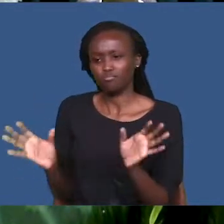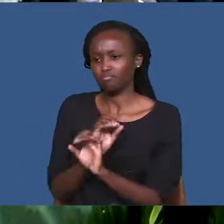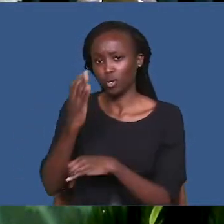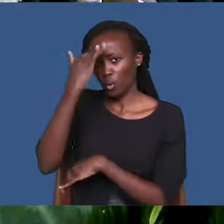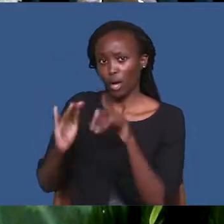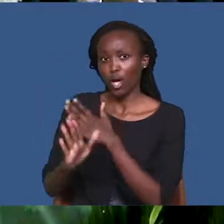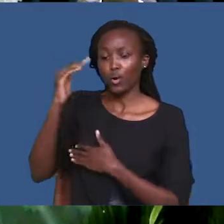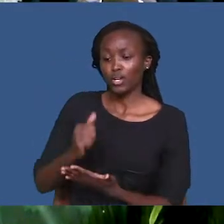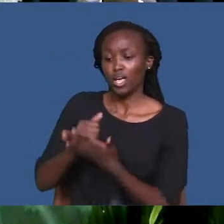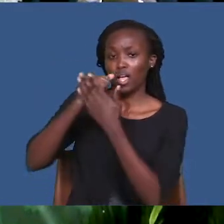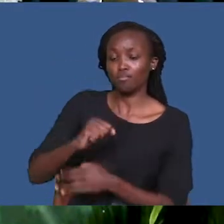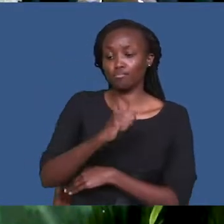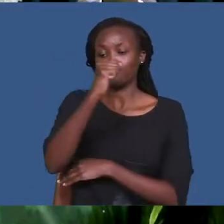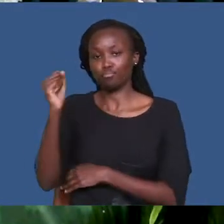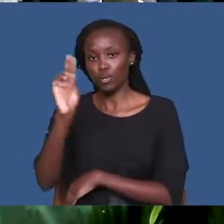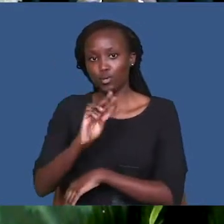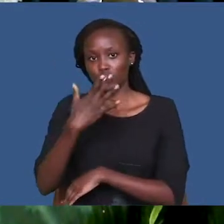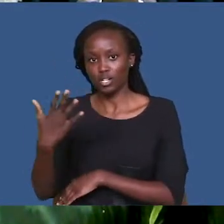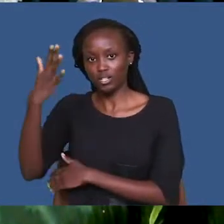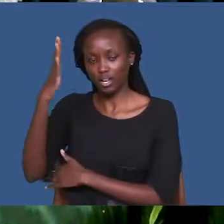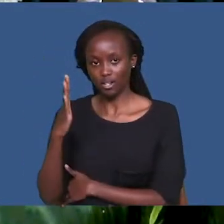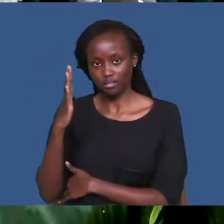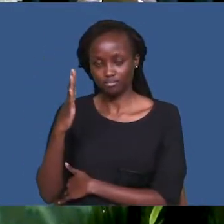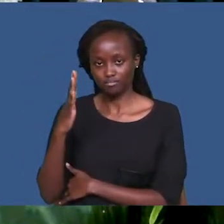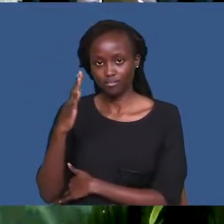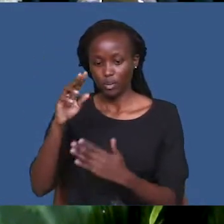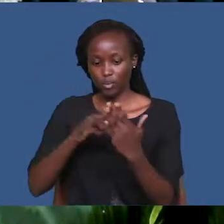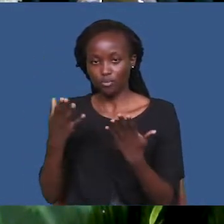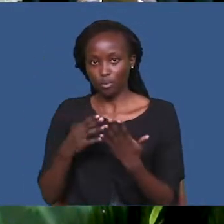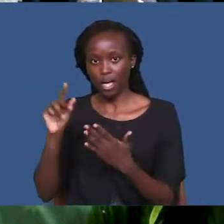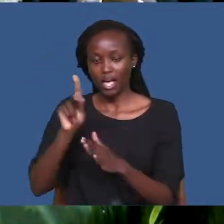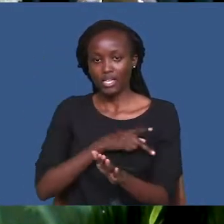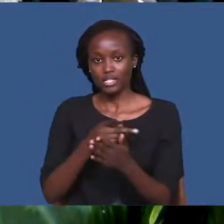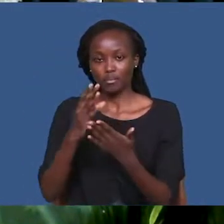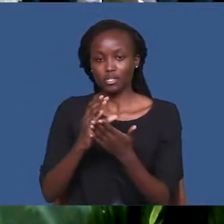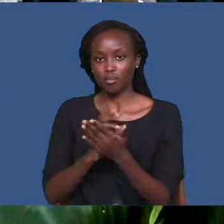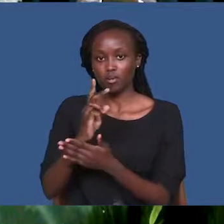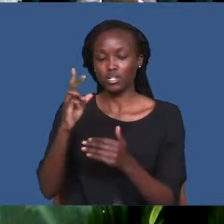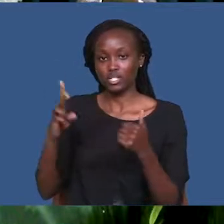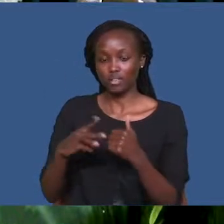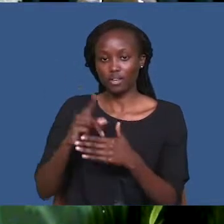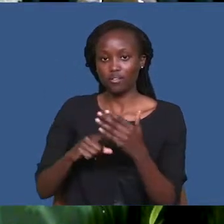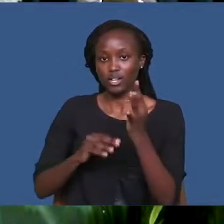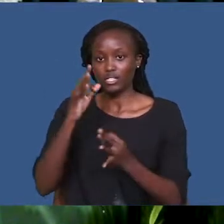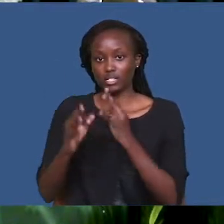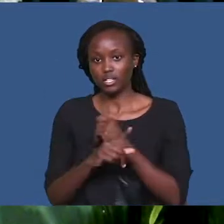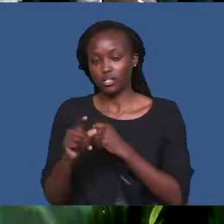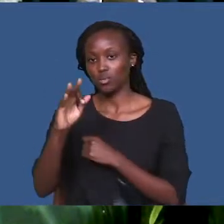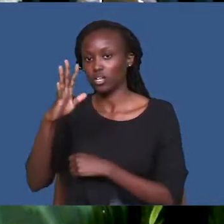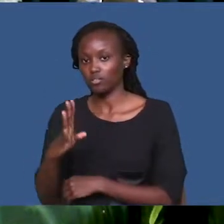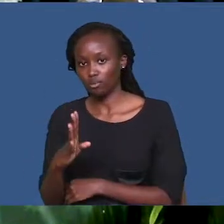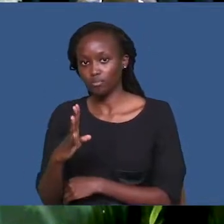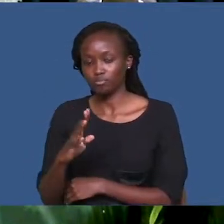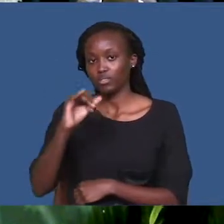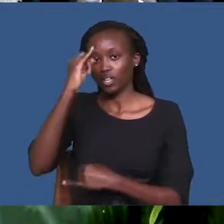with his right hand, according to Psalm 37, 23 and 24. And number three, God is moved to bless with